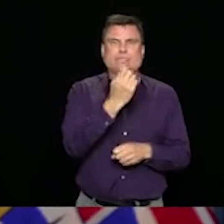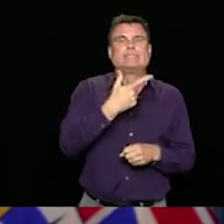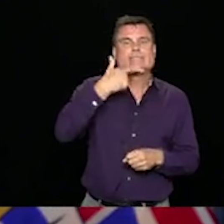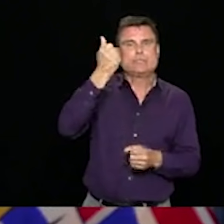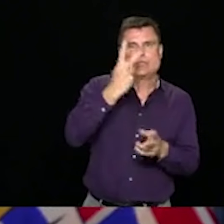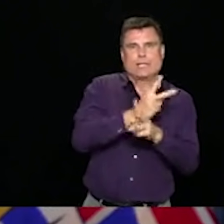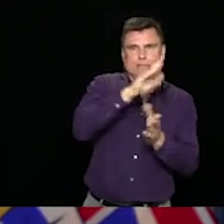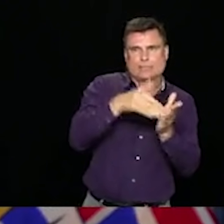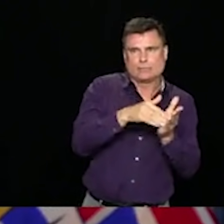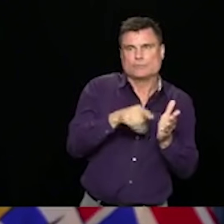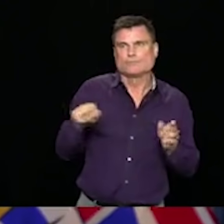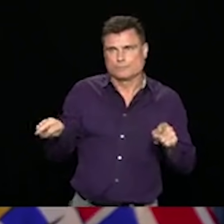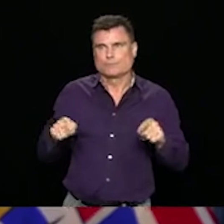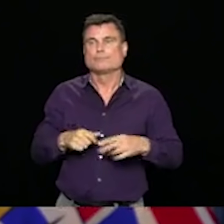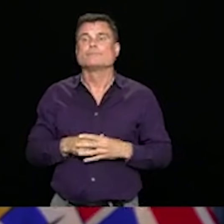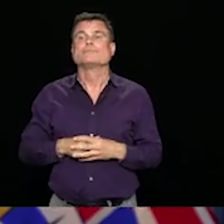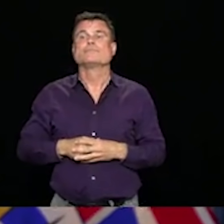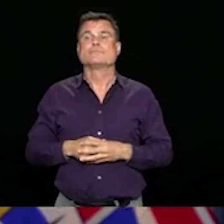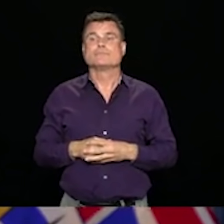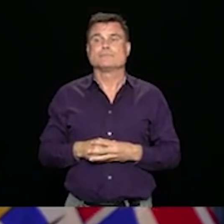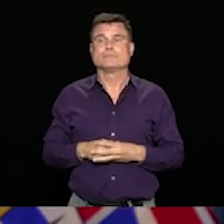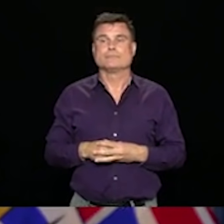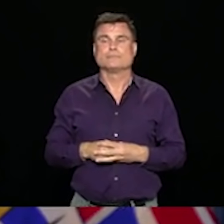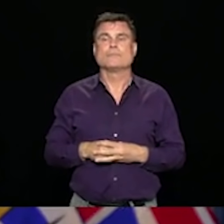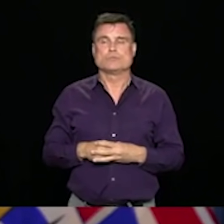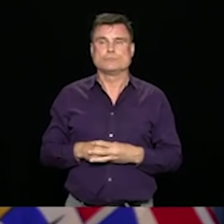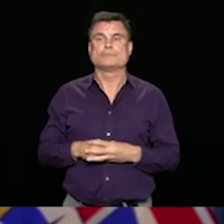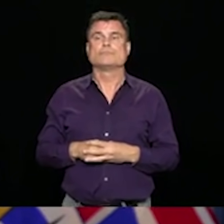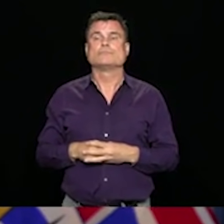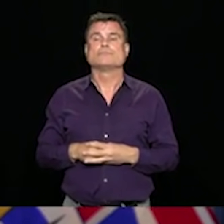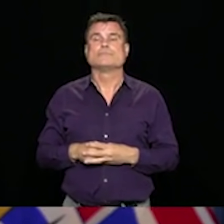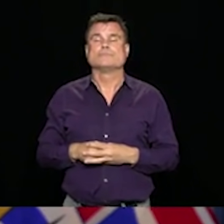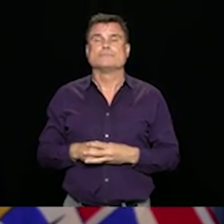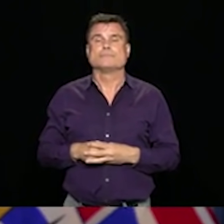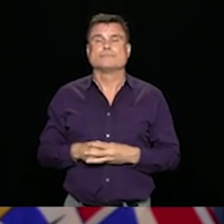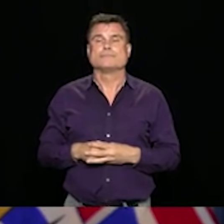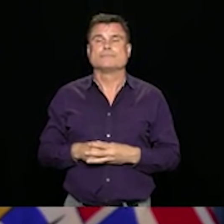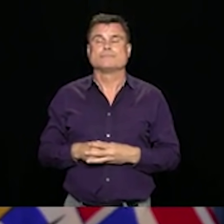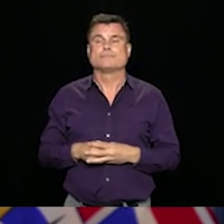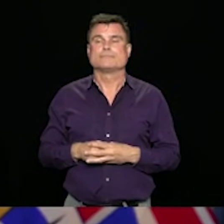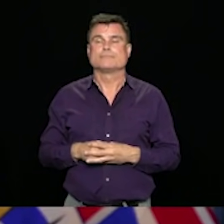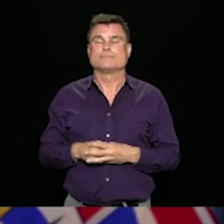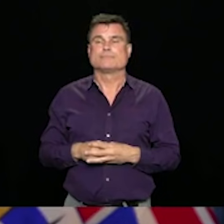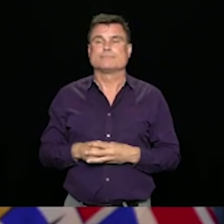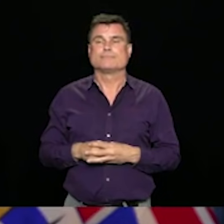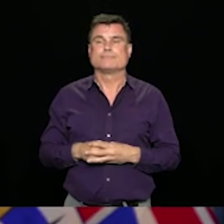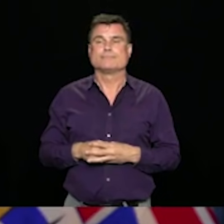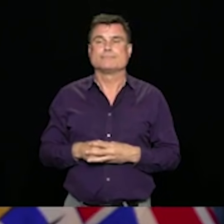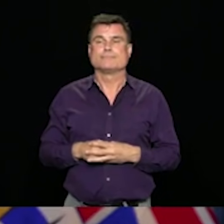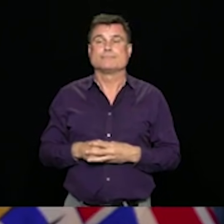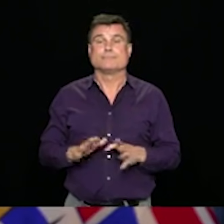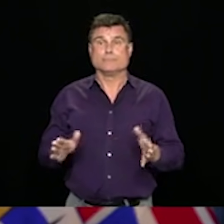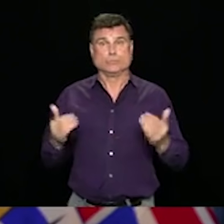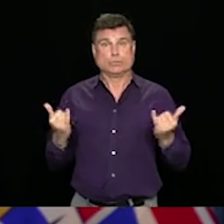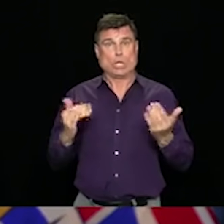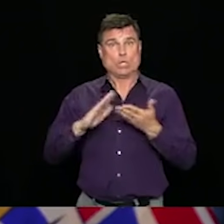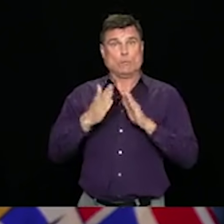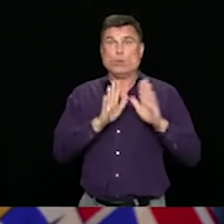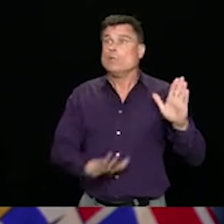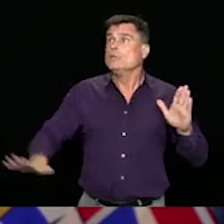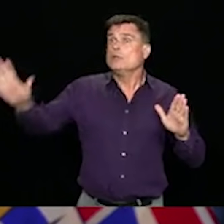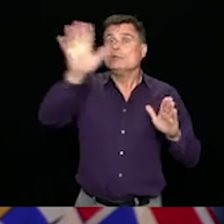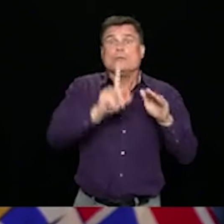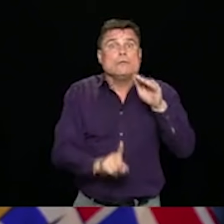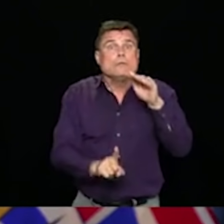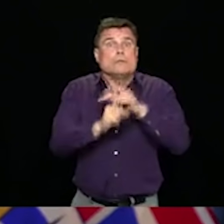338 residents, and 212 staff involved in those outbreaks. On the positive side, we have no new